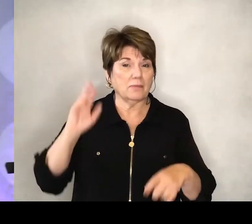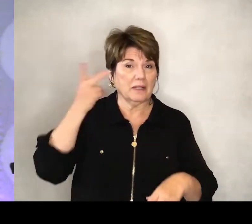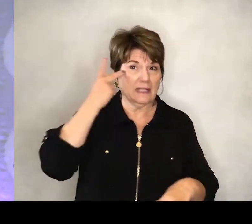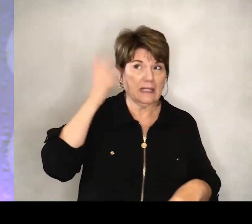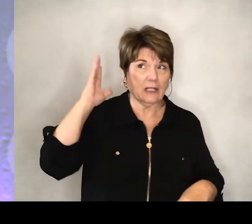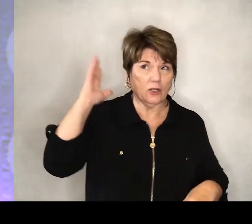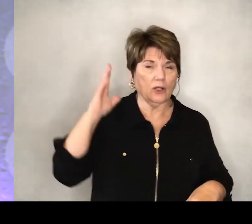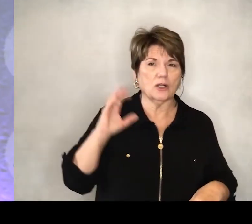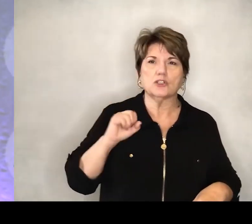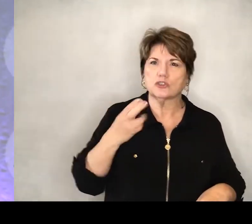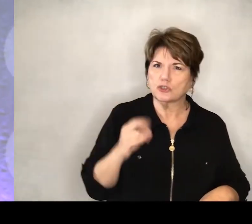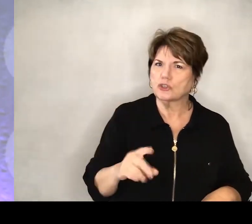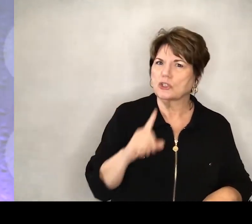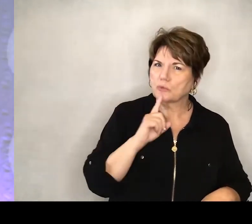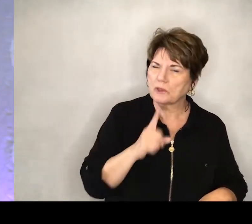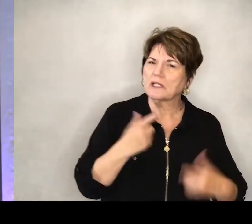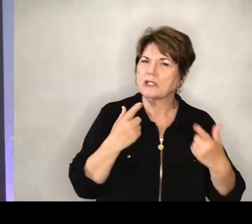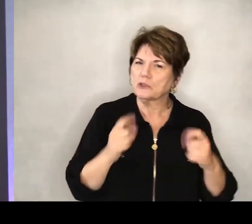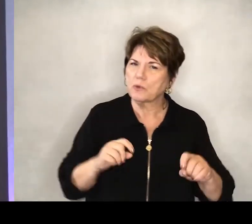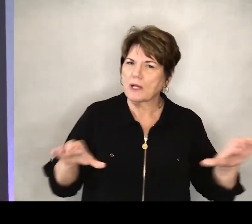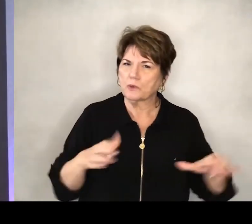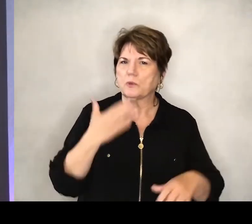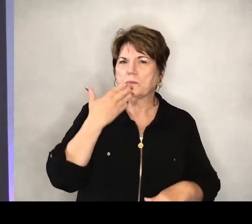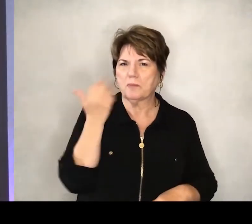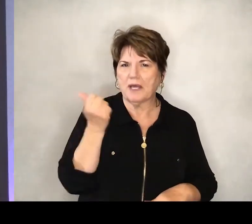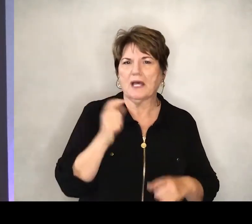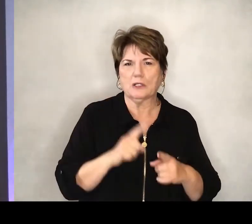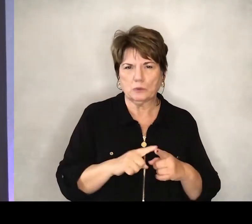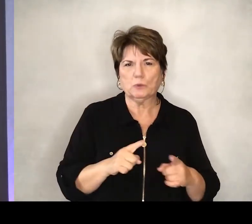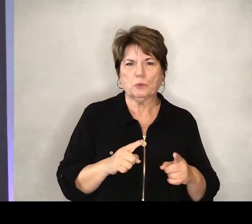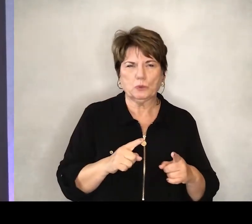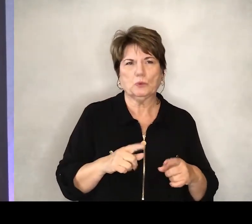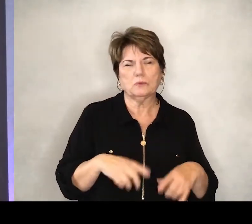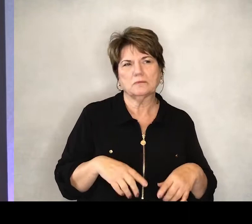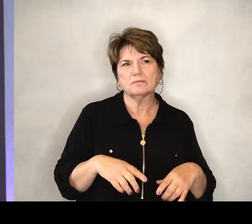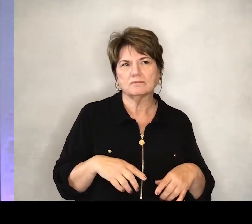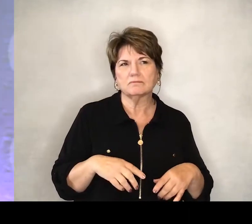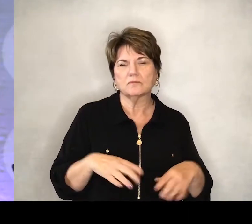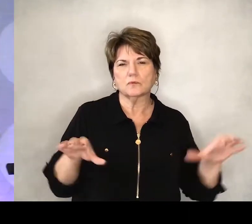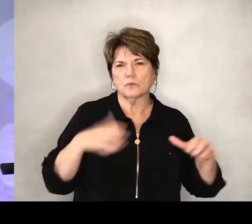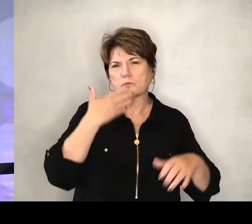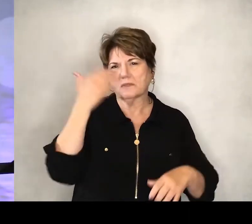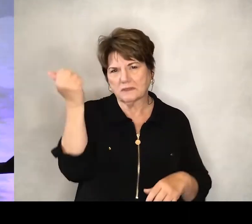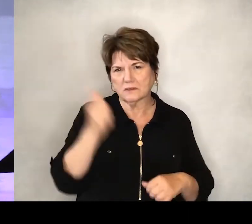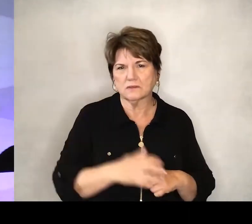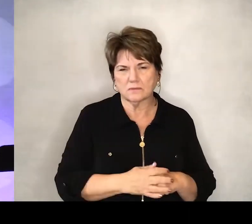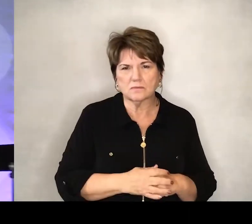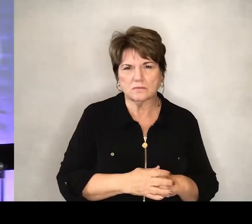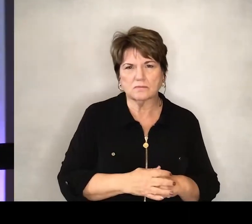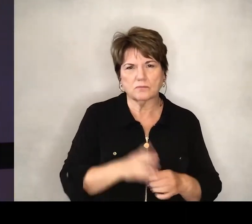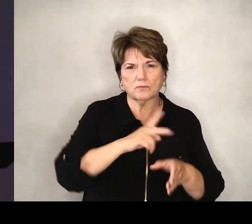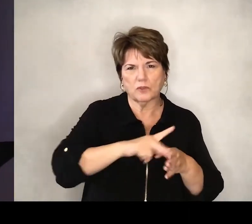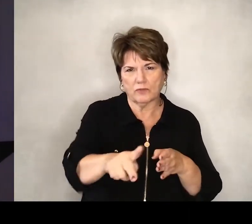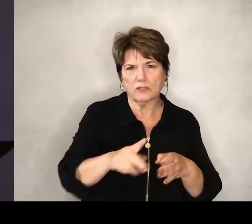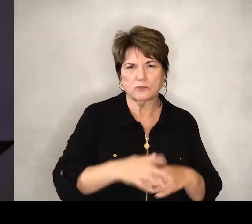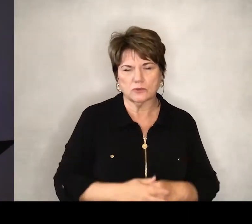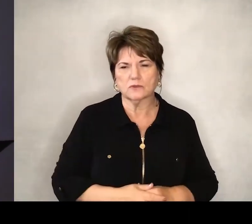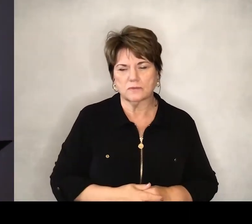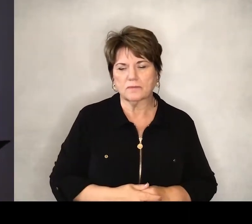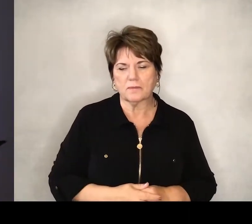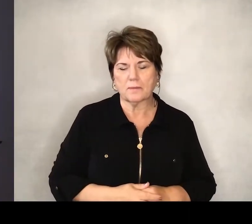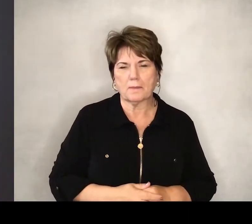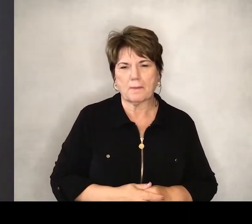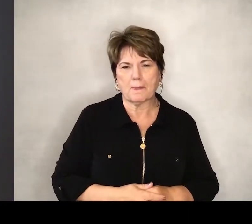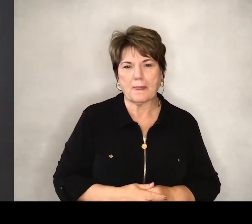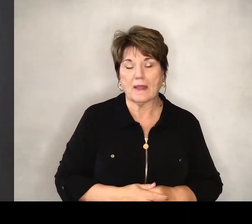politically, and she really tried to do her best to sort of stay above the fray. just that in and of